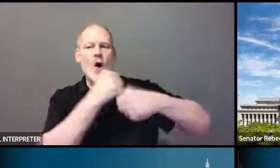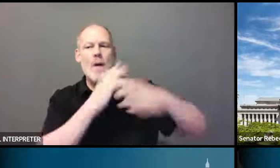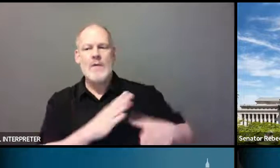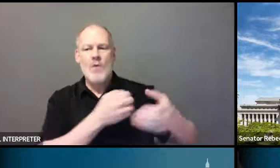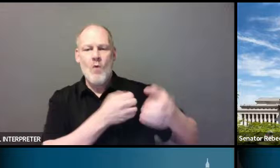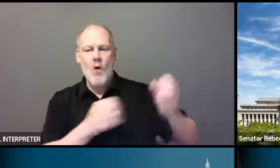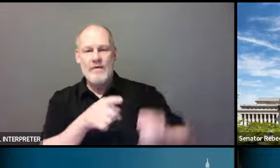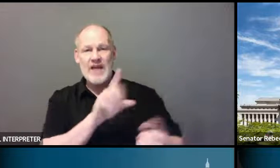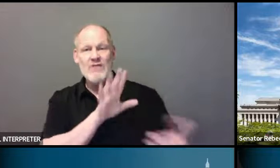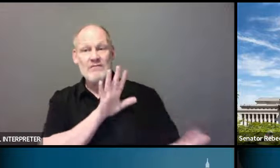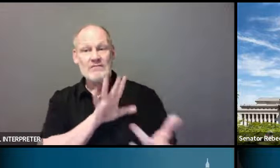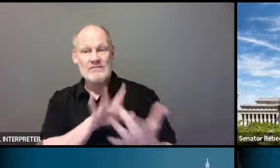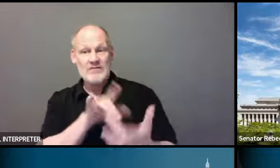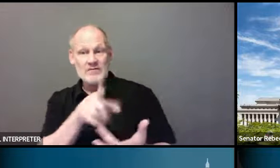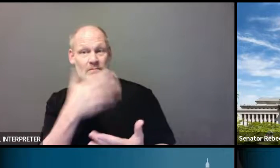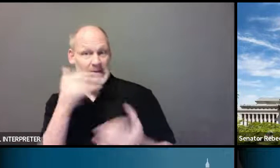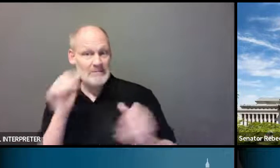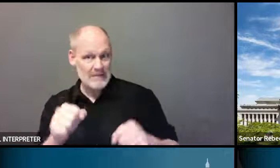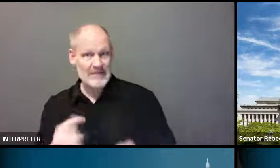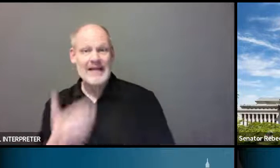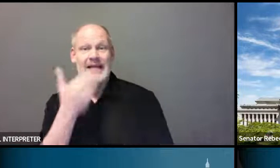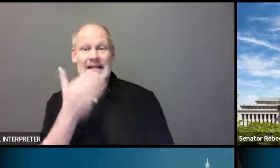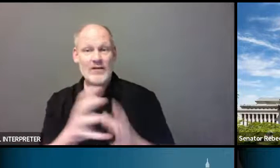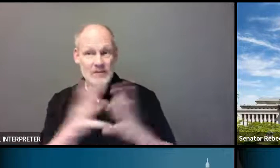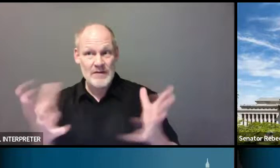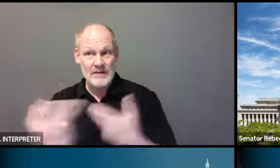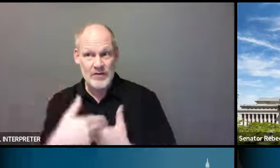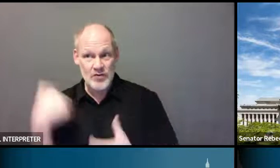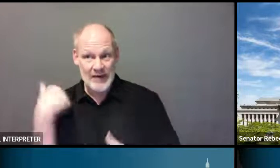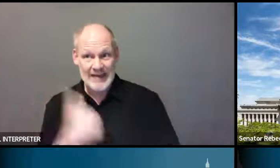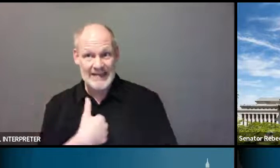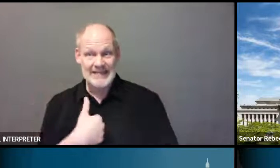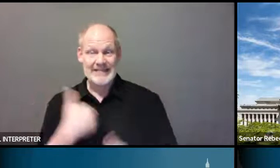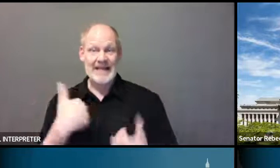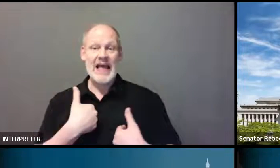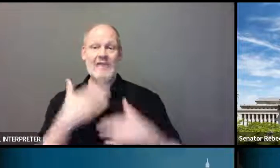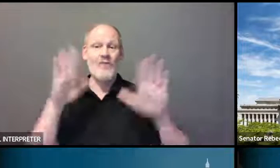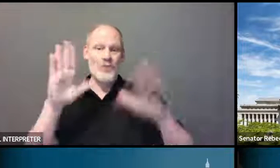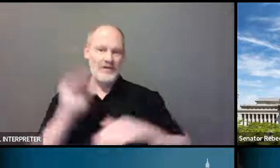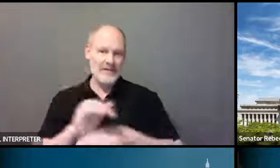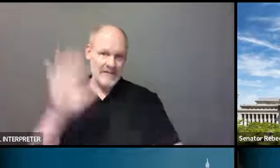ability. And with that, thank you so much for joining us, folks, and have a wonderful evening.